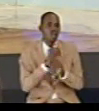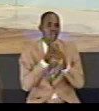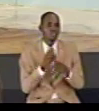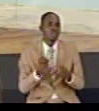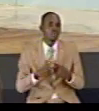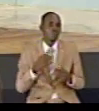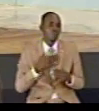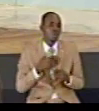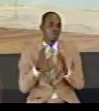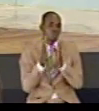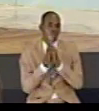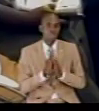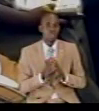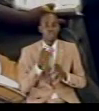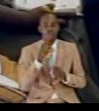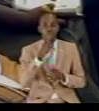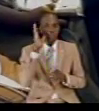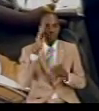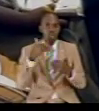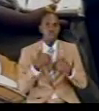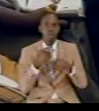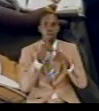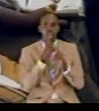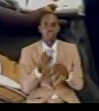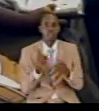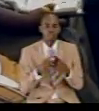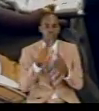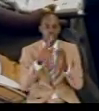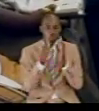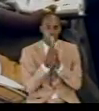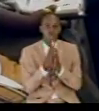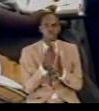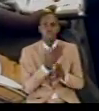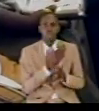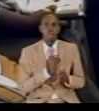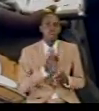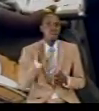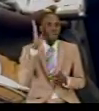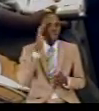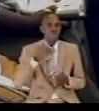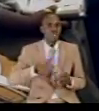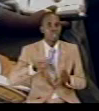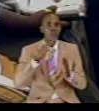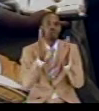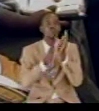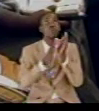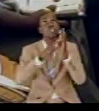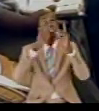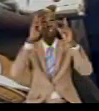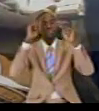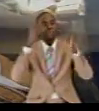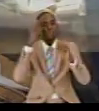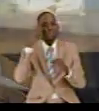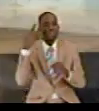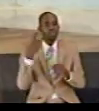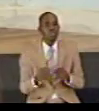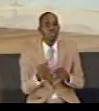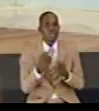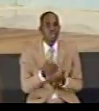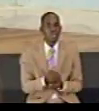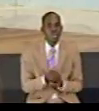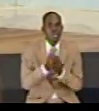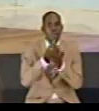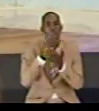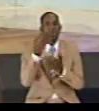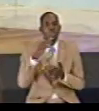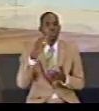You will have the answer to your prayer. I will yet praise him for the help of his countenance.